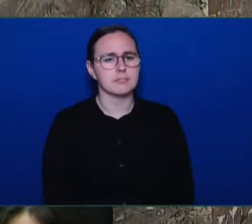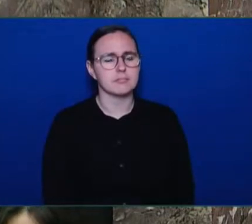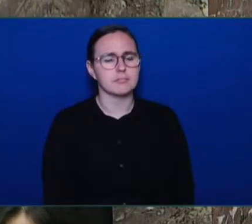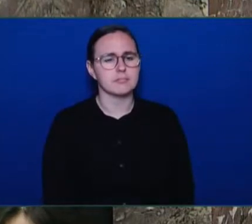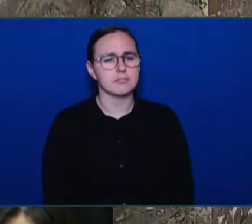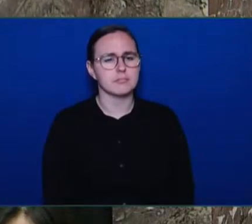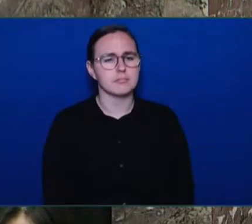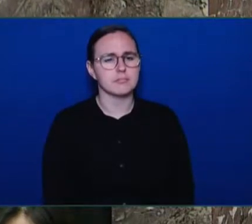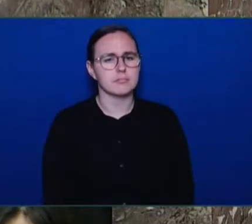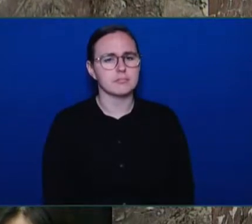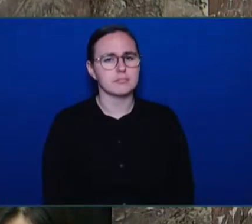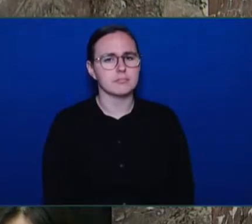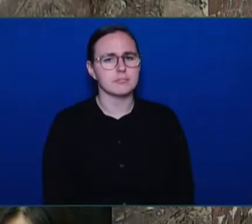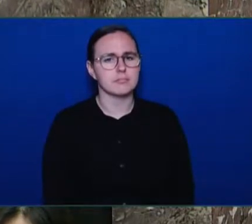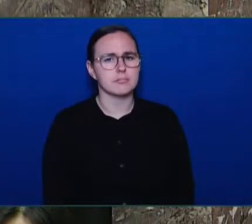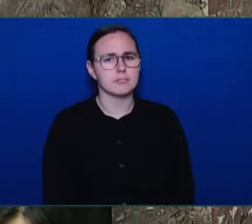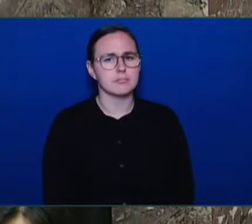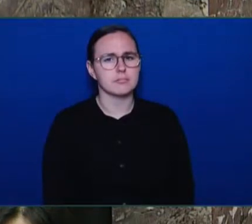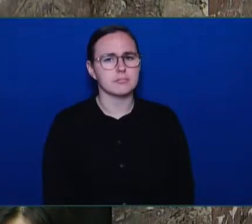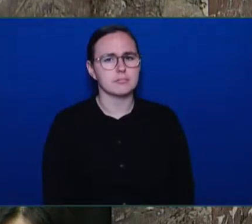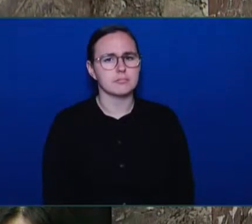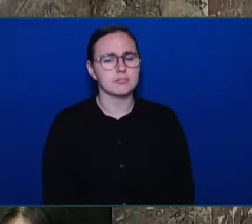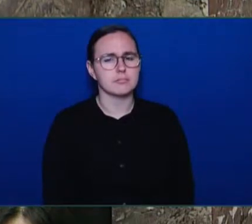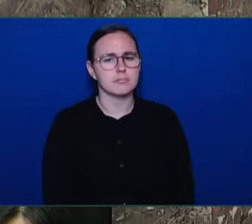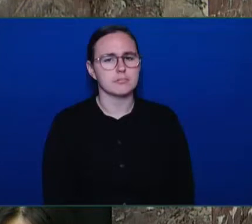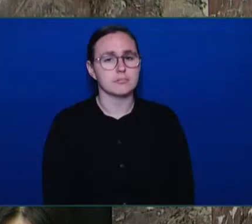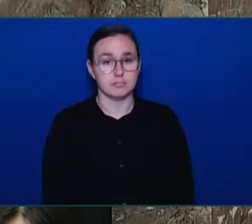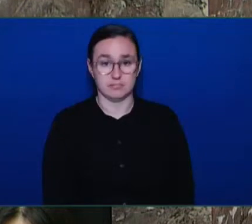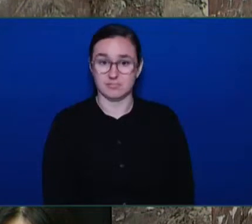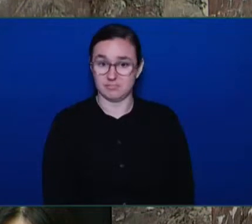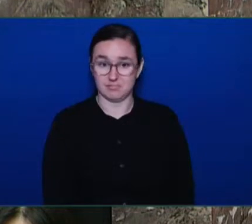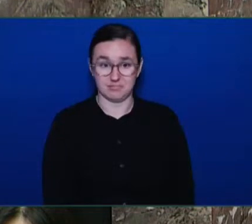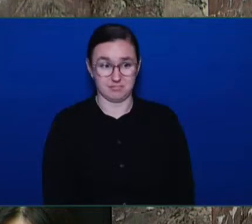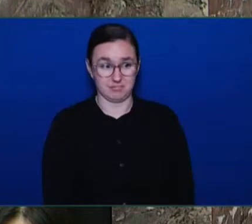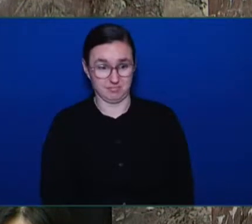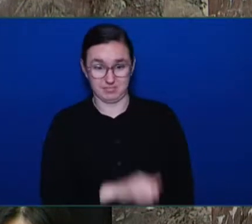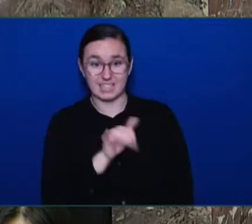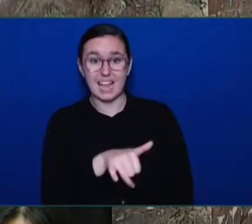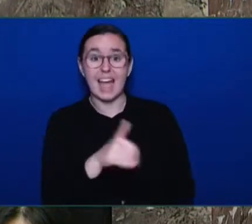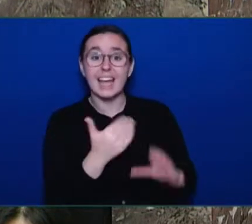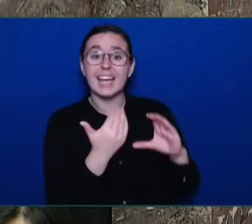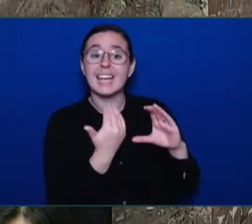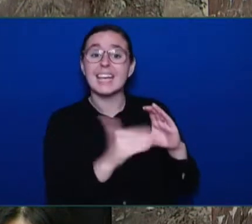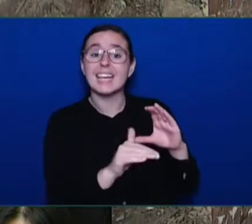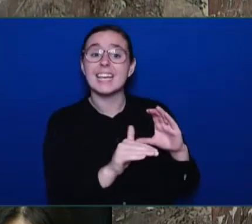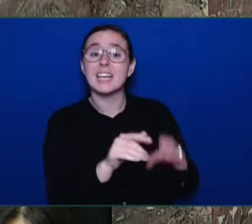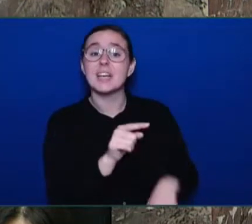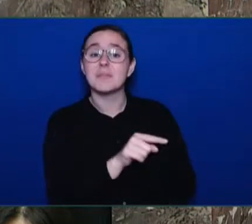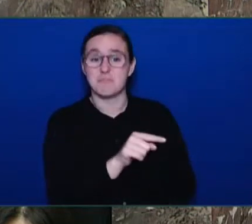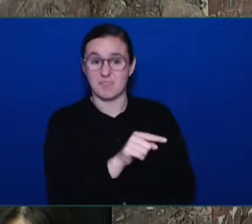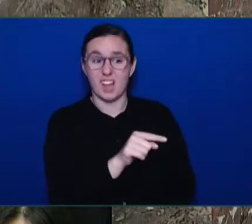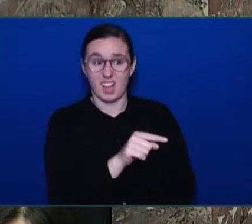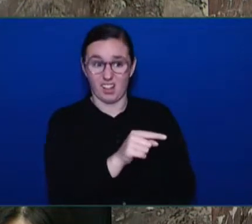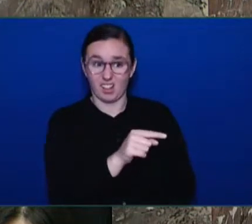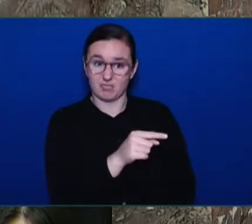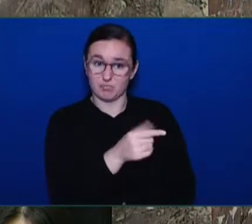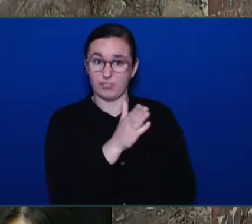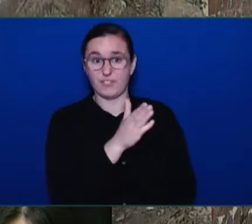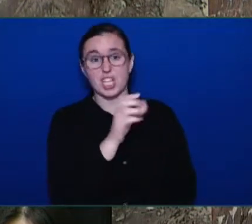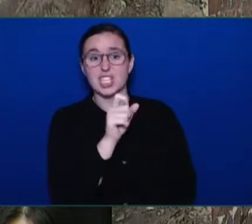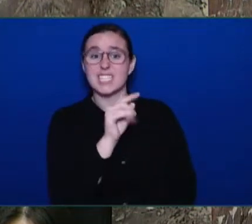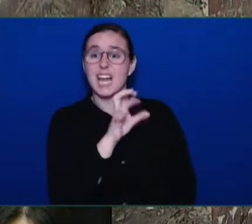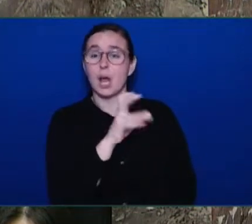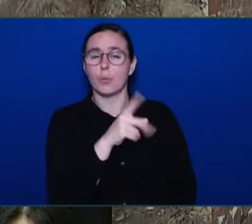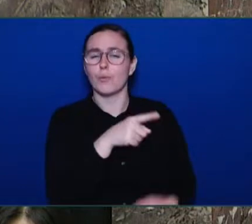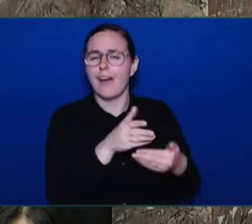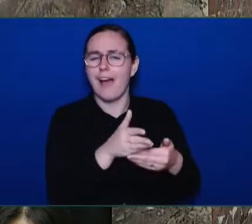Honourable Speaker, the email from Dr. Stanwyck came following spring break, and Dr. Henry's advice, Honourable Speaker,